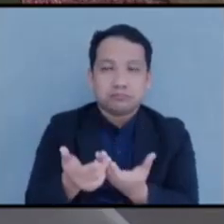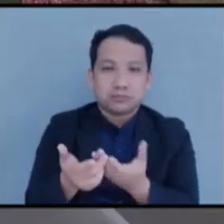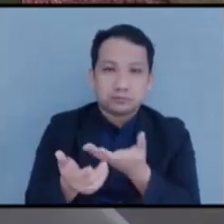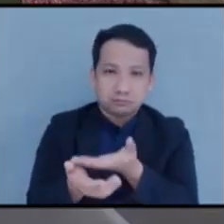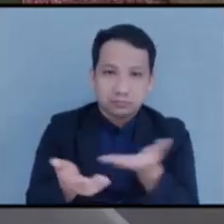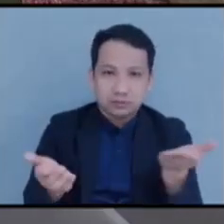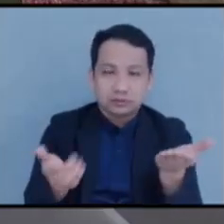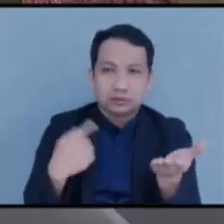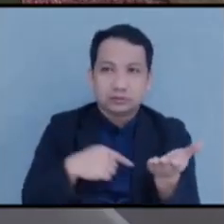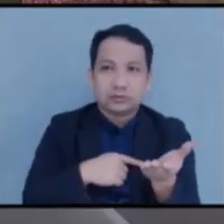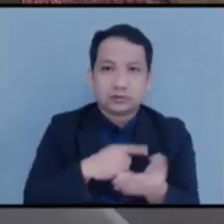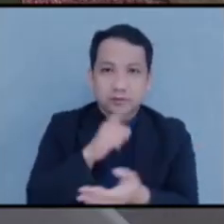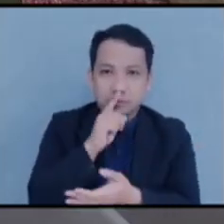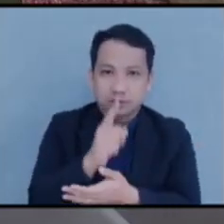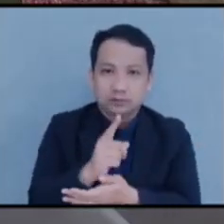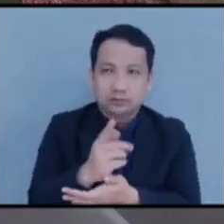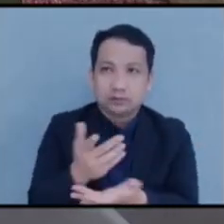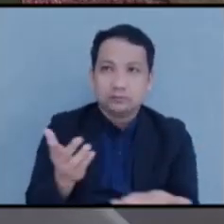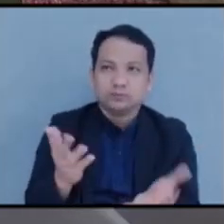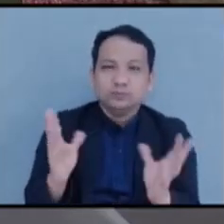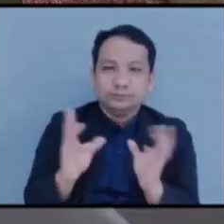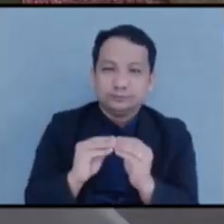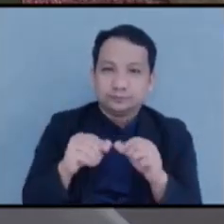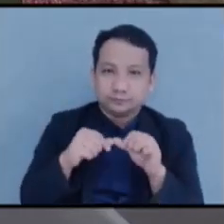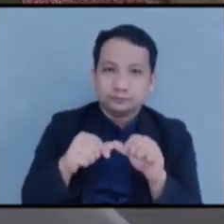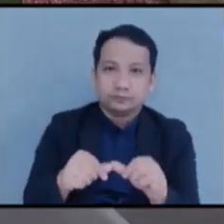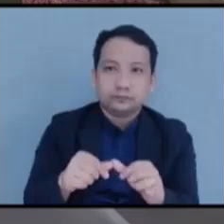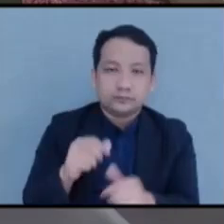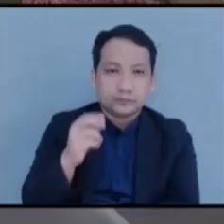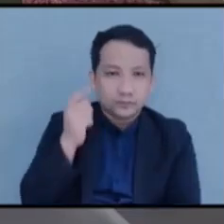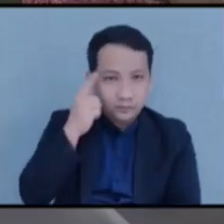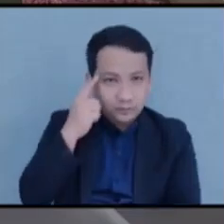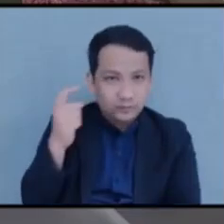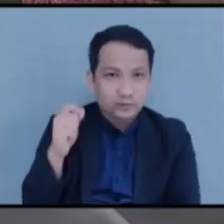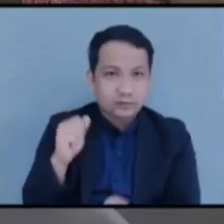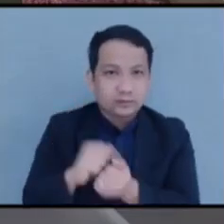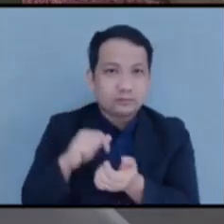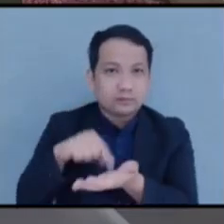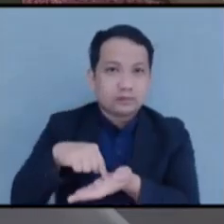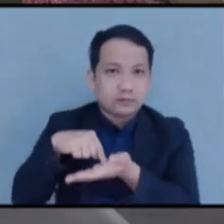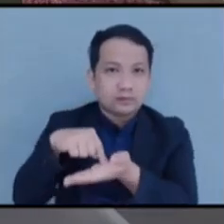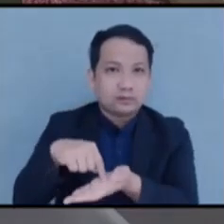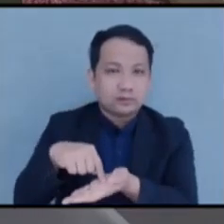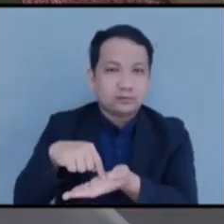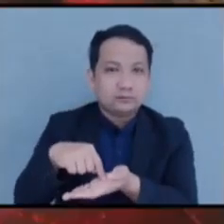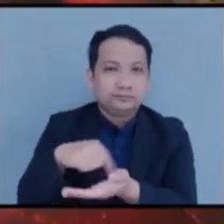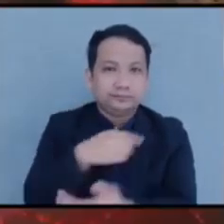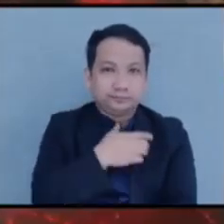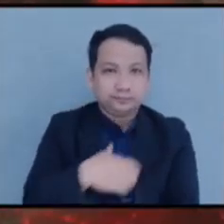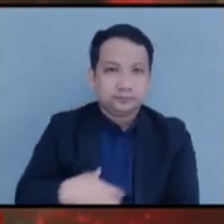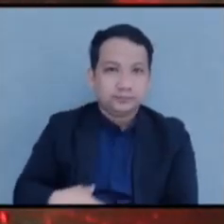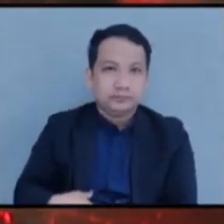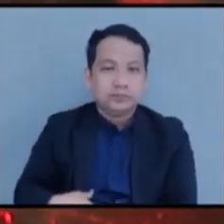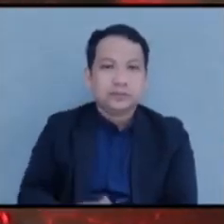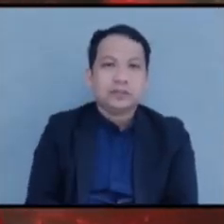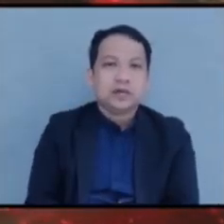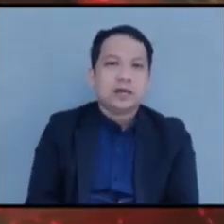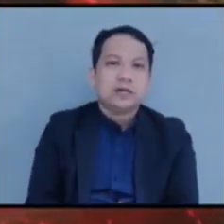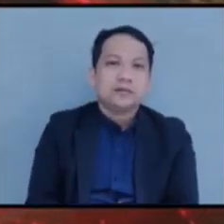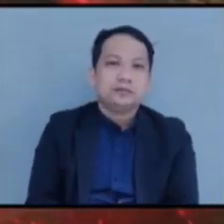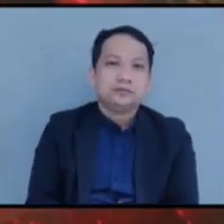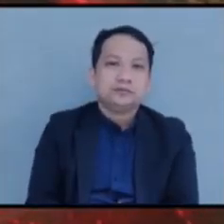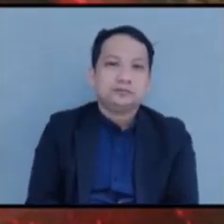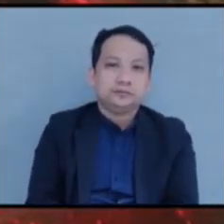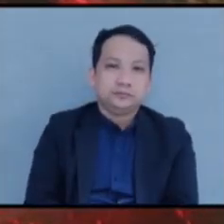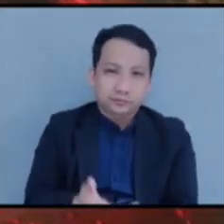to the girls, you know, they want to pursue their dreams as well in modeling and in pageantry? My message for those young